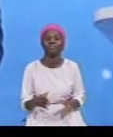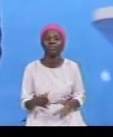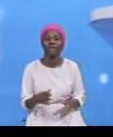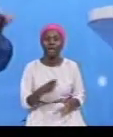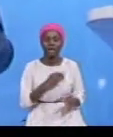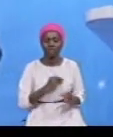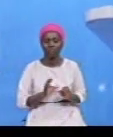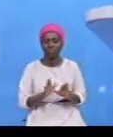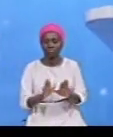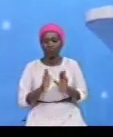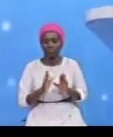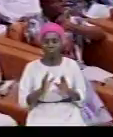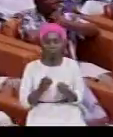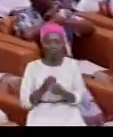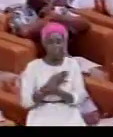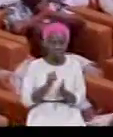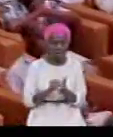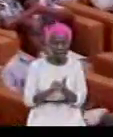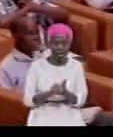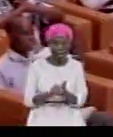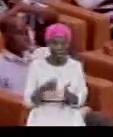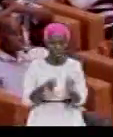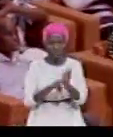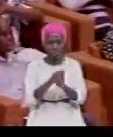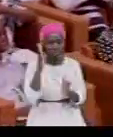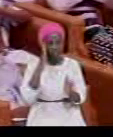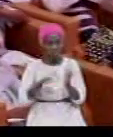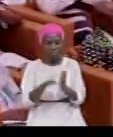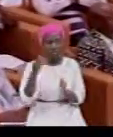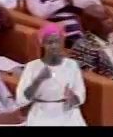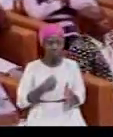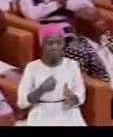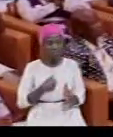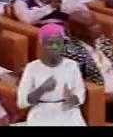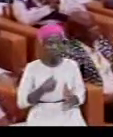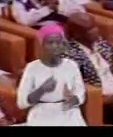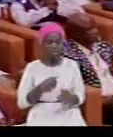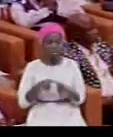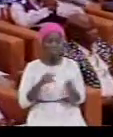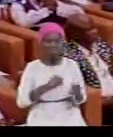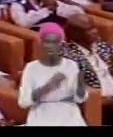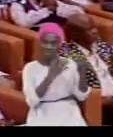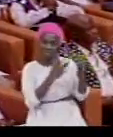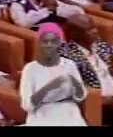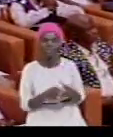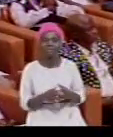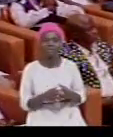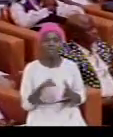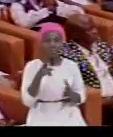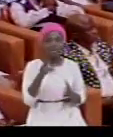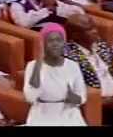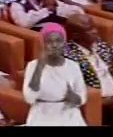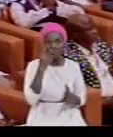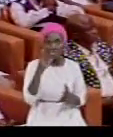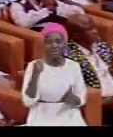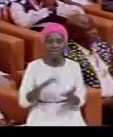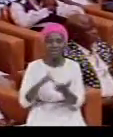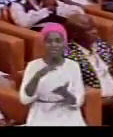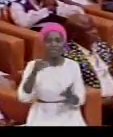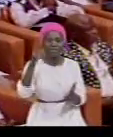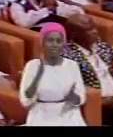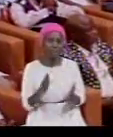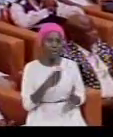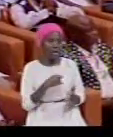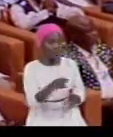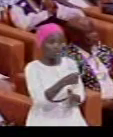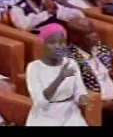away. But I waited. You will see the glory of God. And those people, they wrote a letter